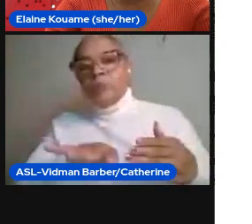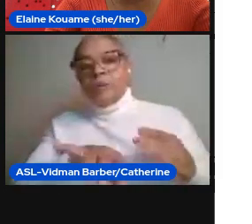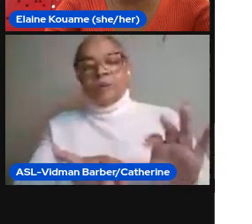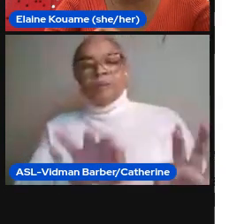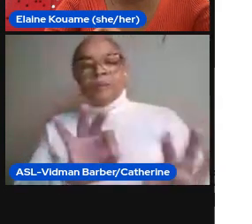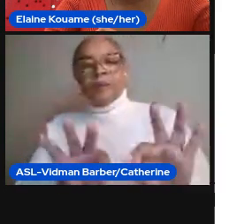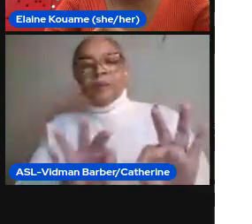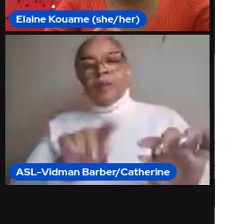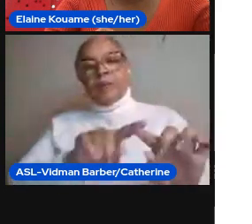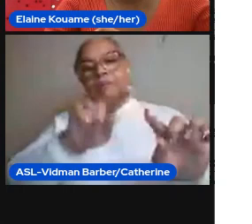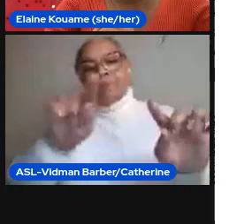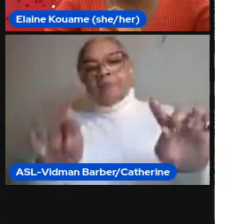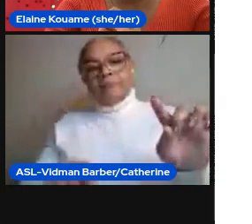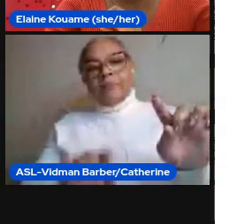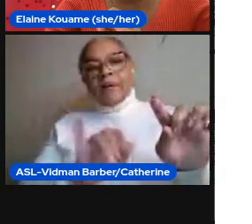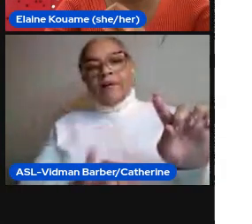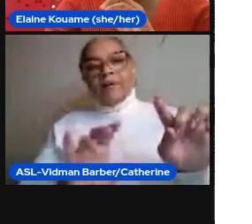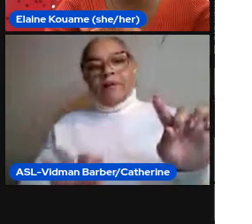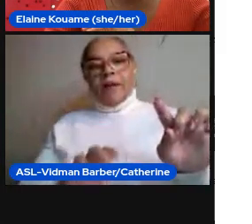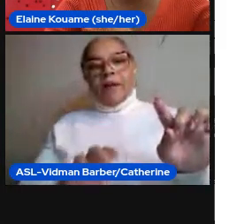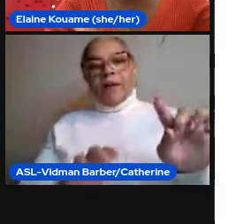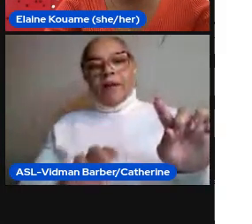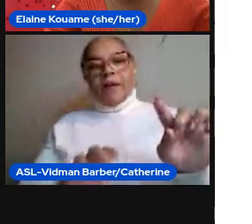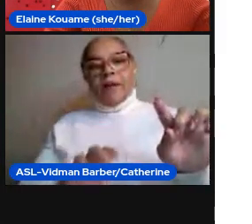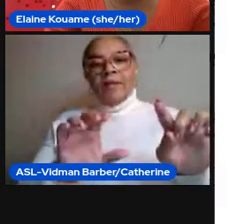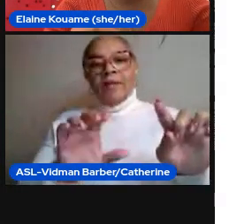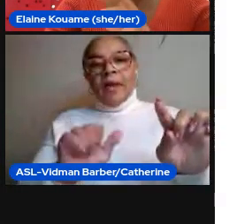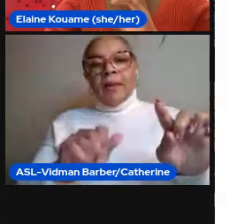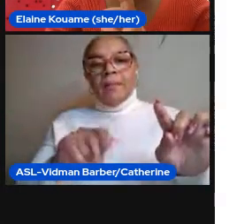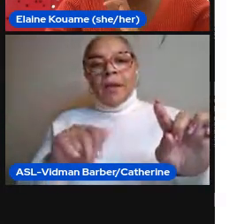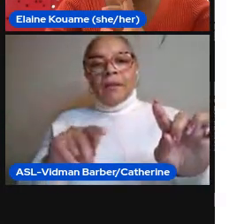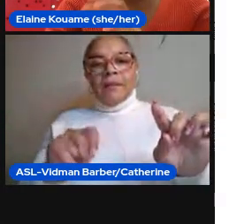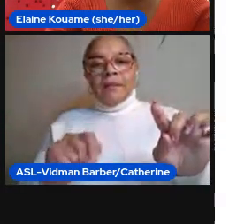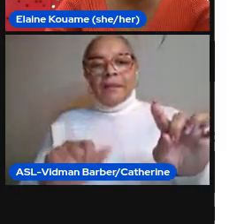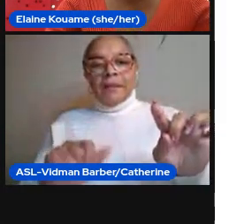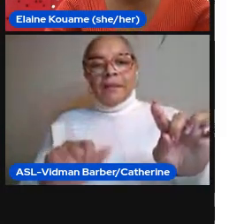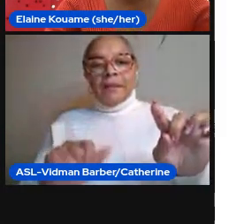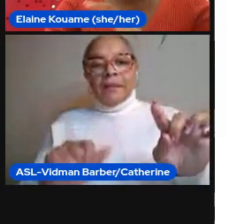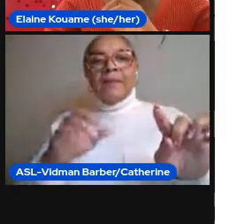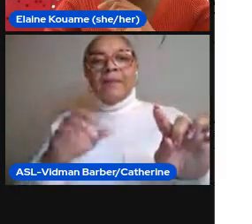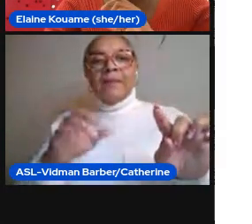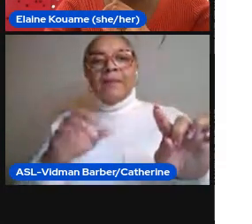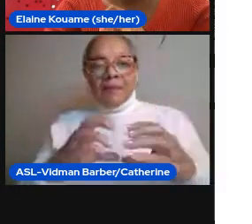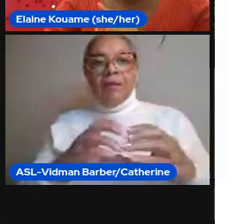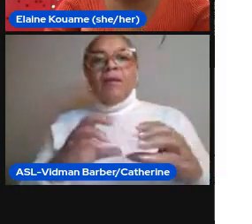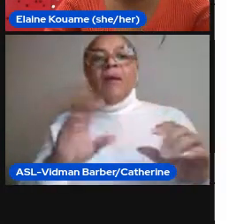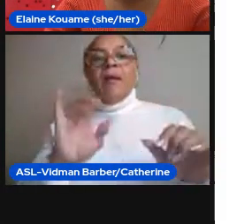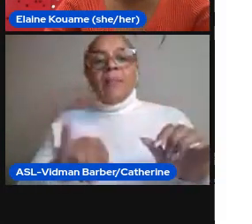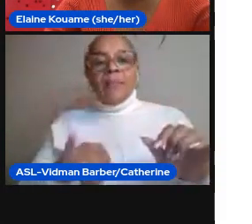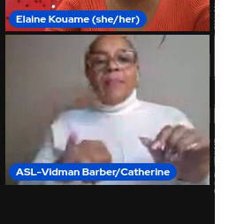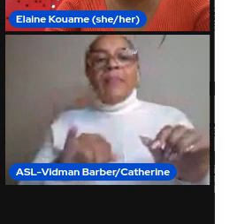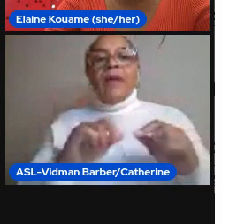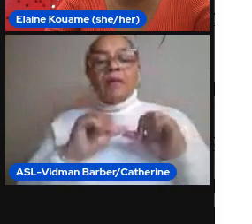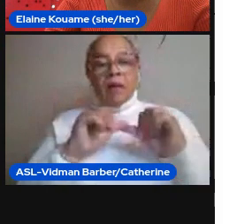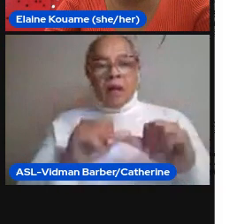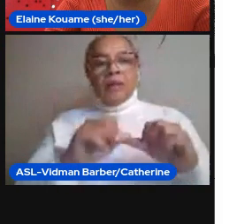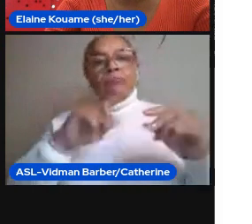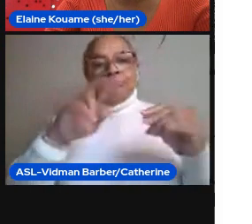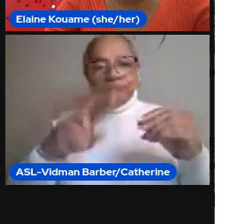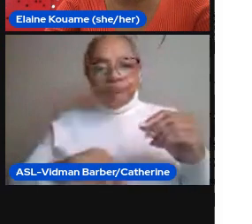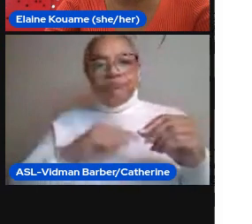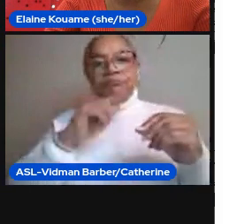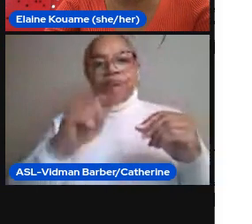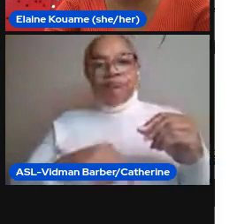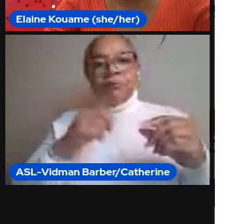dendritic cells, in the same system, there will also be apoptotic cell death because there's constant recycling of